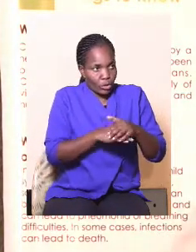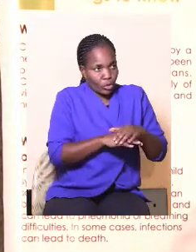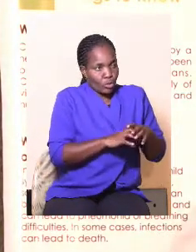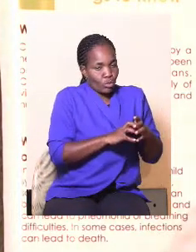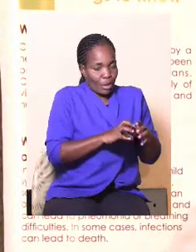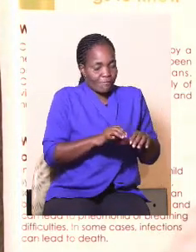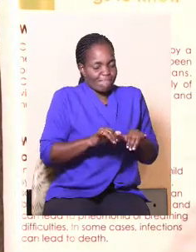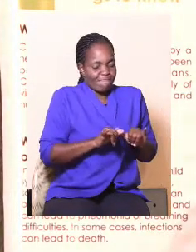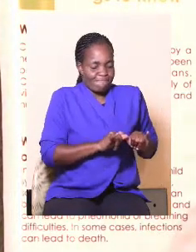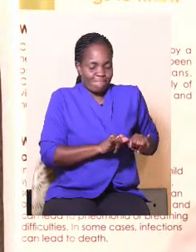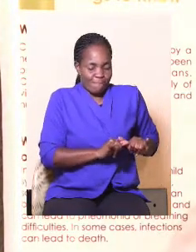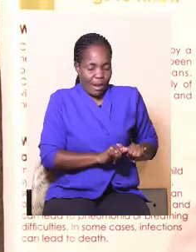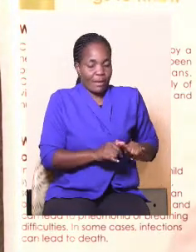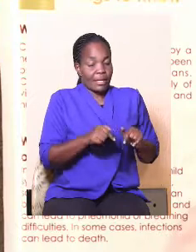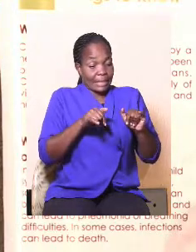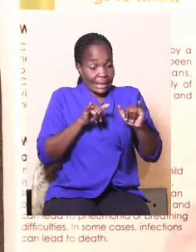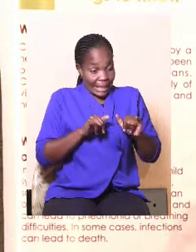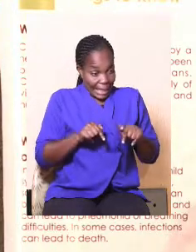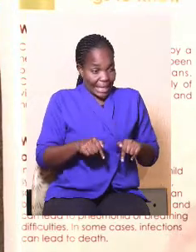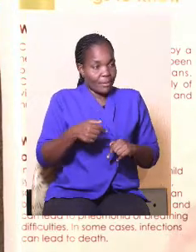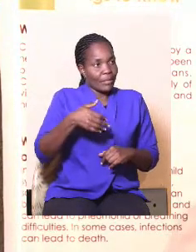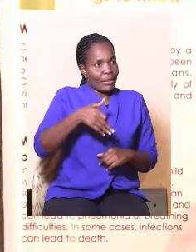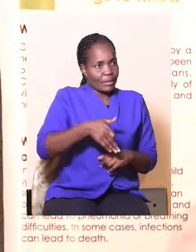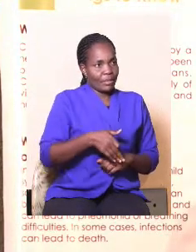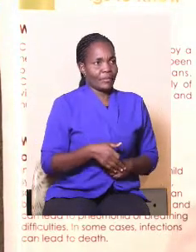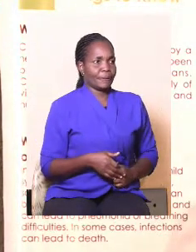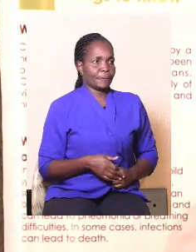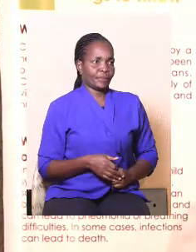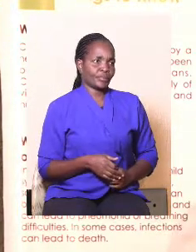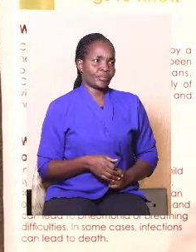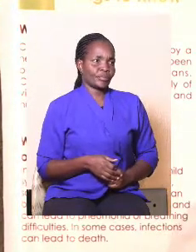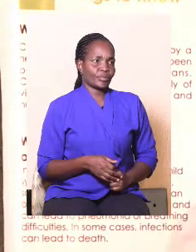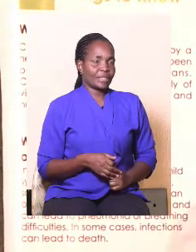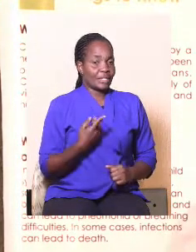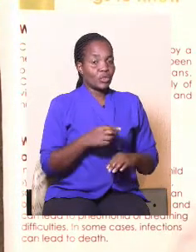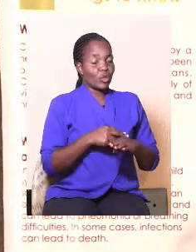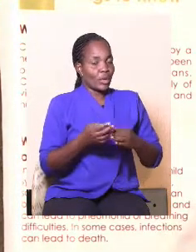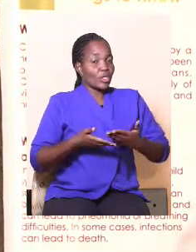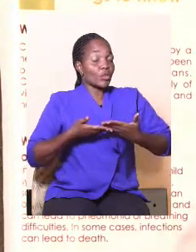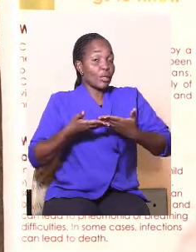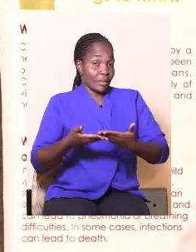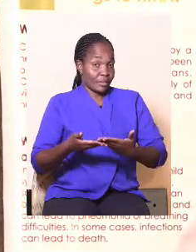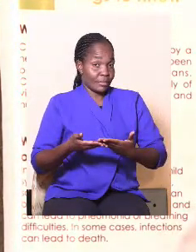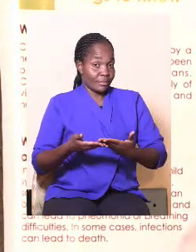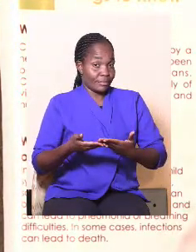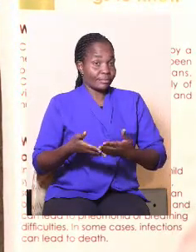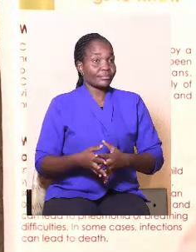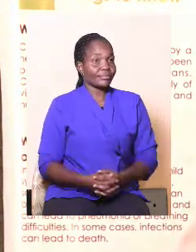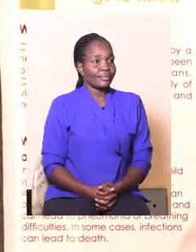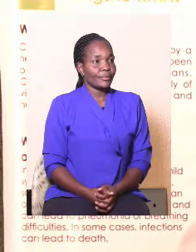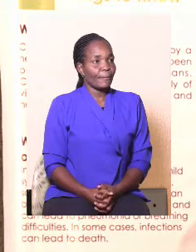in Namibia will stay in Namibia. So that's really what is going to help us to keep the money here.